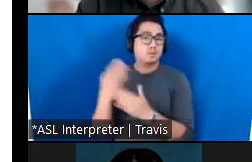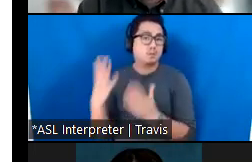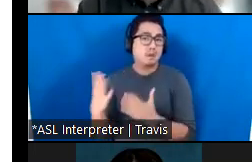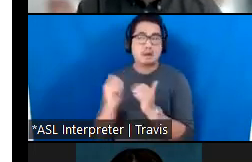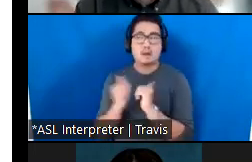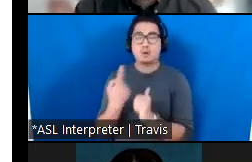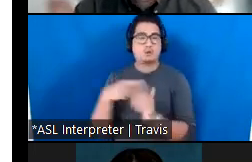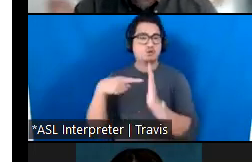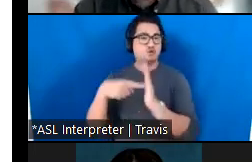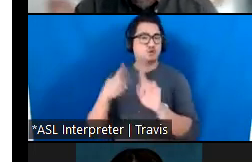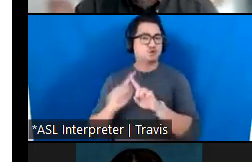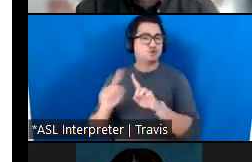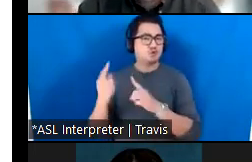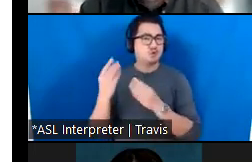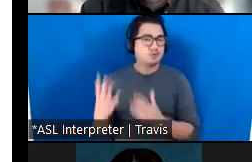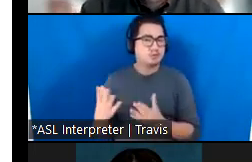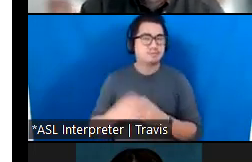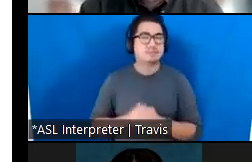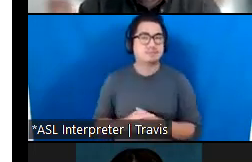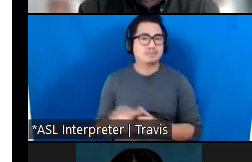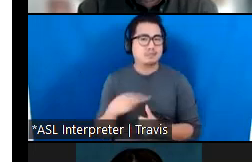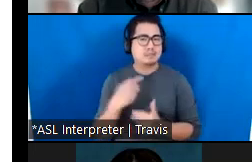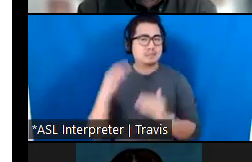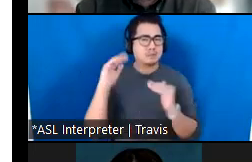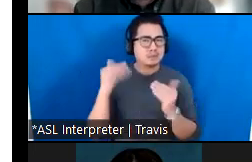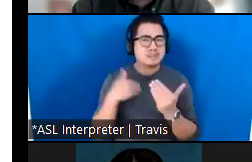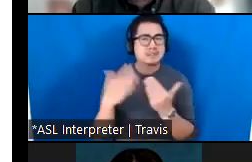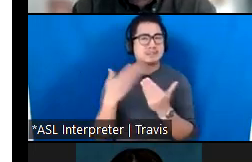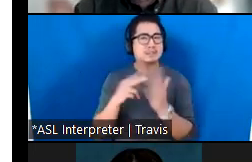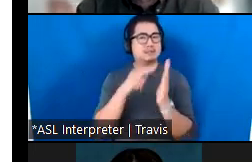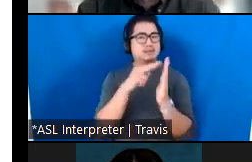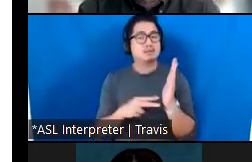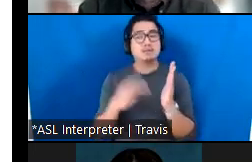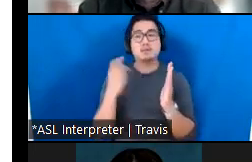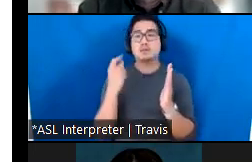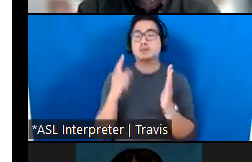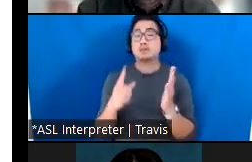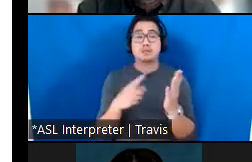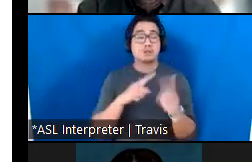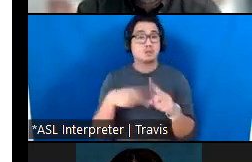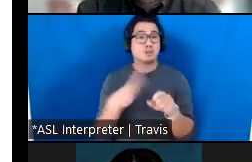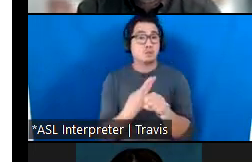presenting things that are hopefully easier to read. They're also these are all very friendly on smartphones and